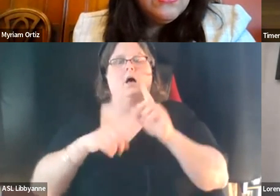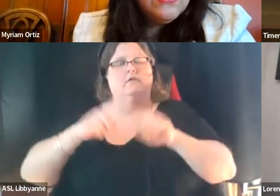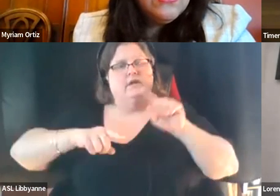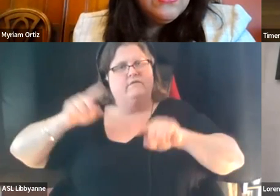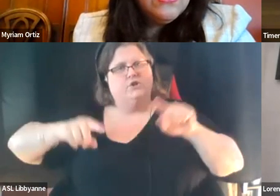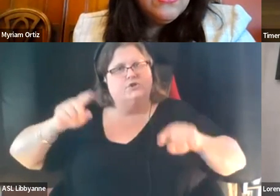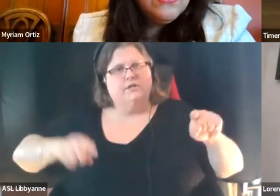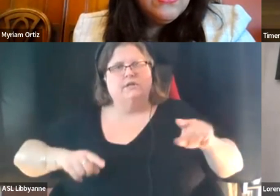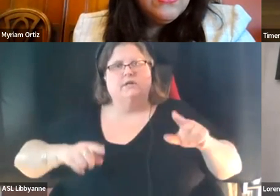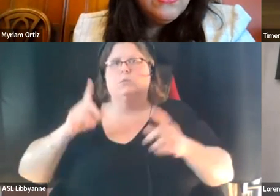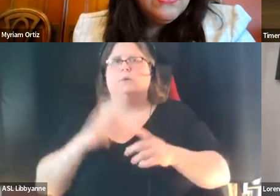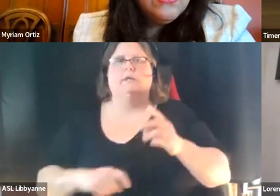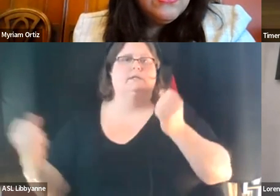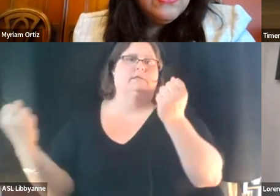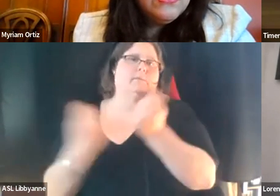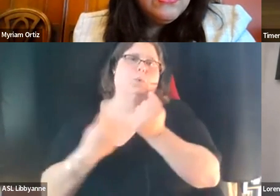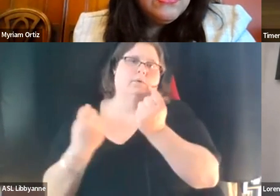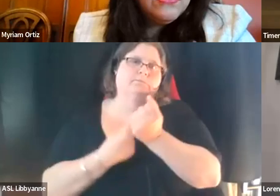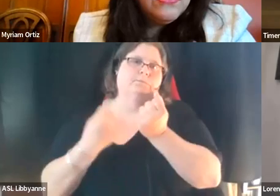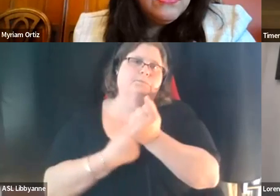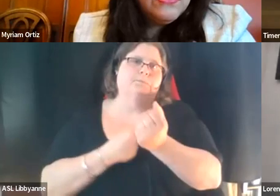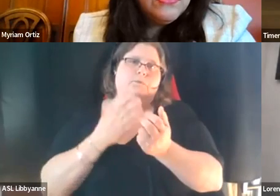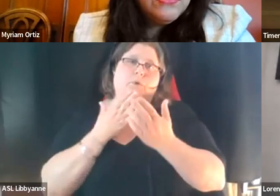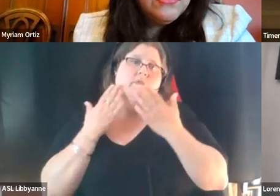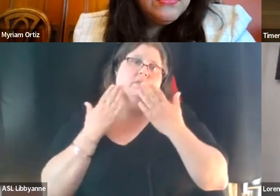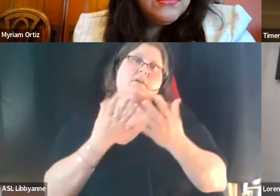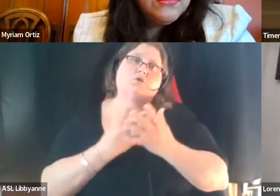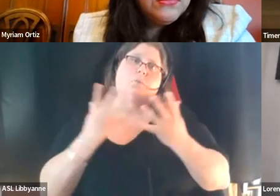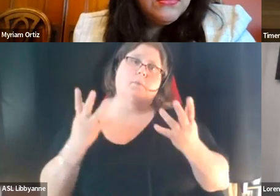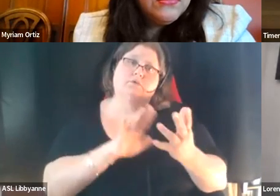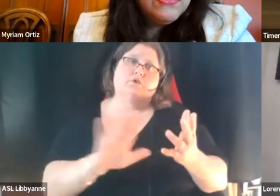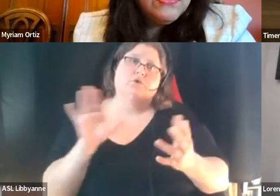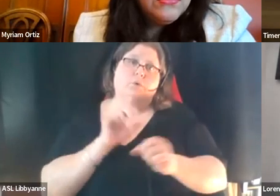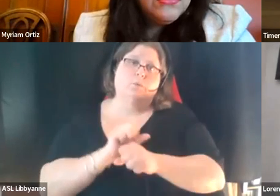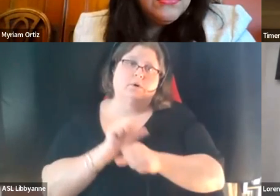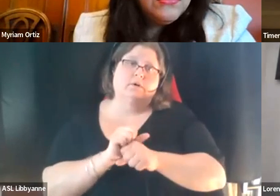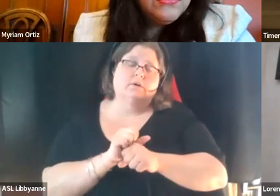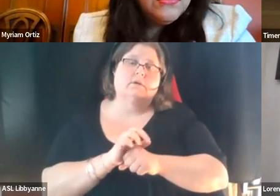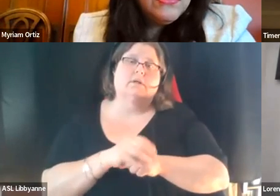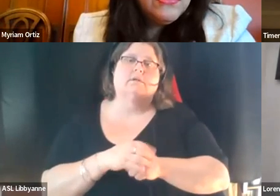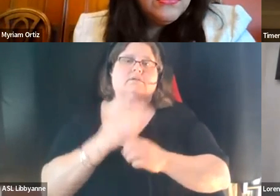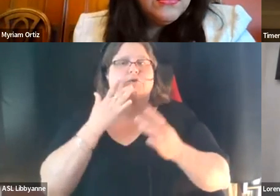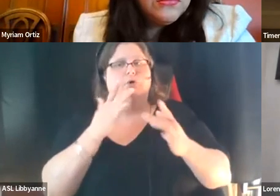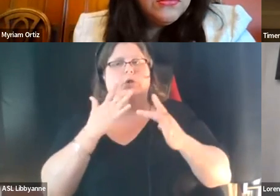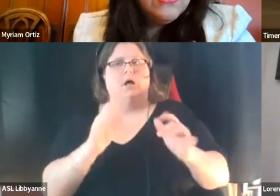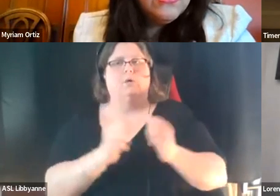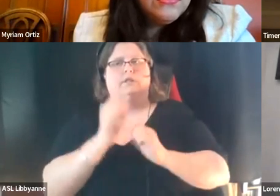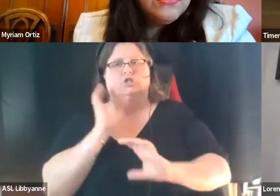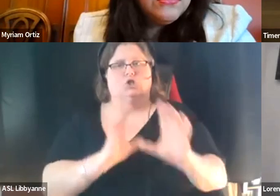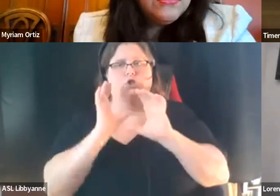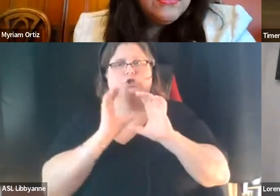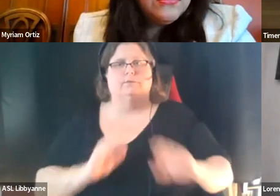space, and we need the support to make that happen. So thank you guys so much for all of the work you're doing, and good luck with the search. Thank you so